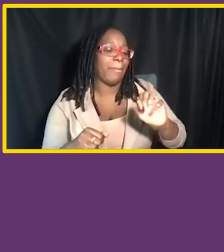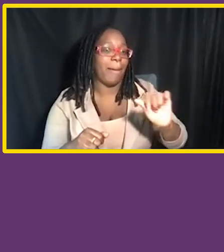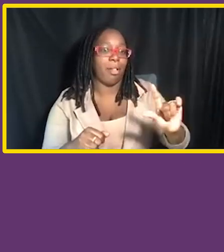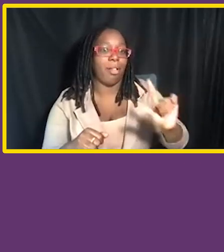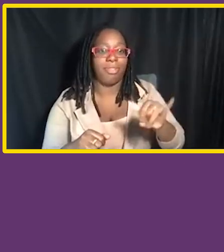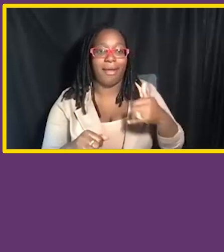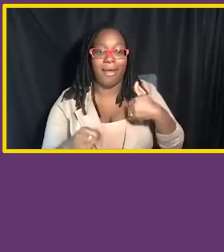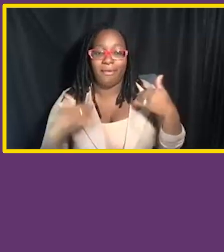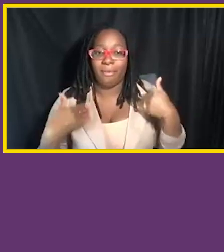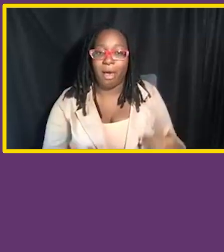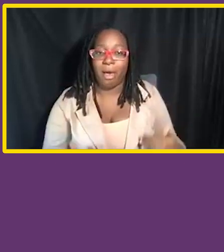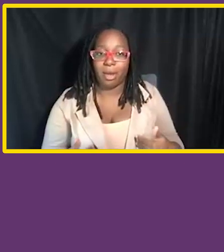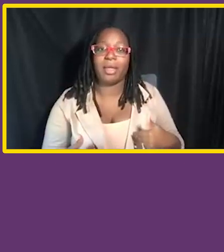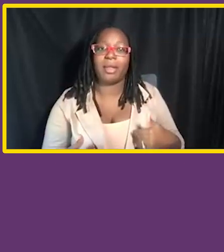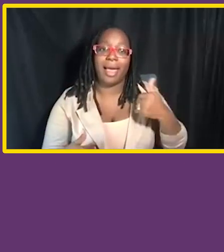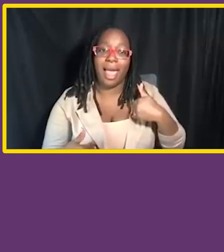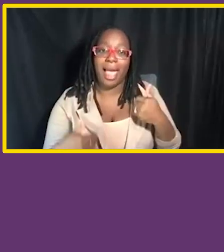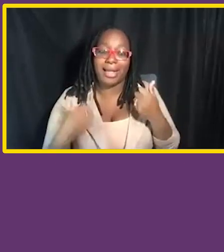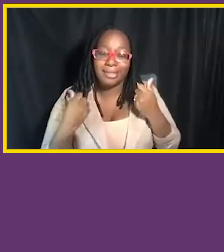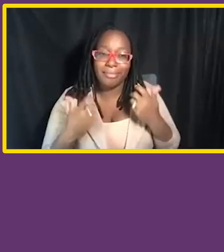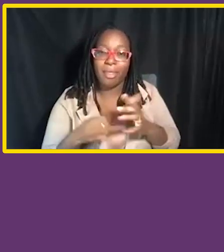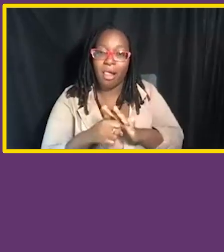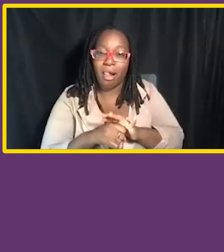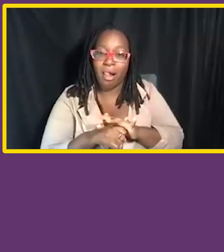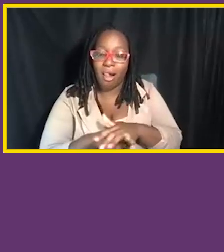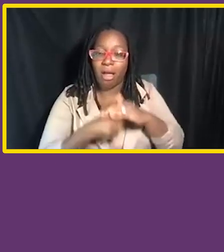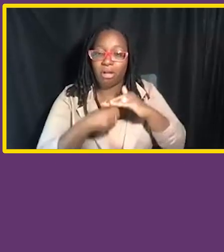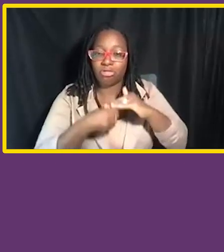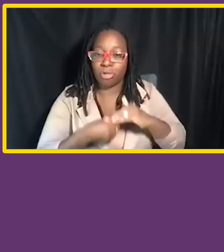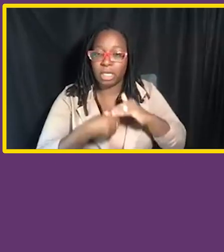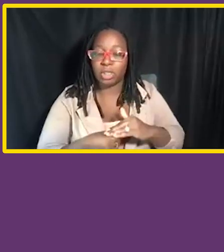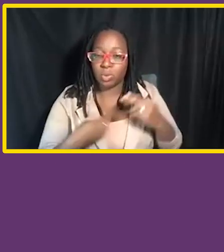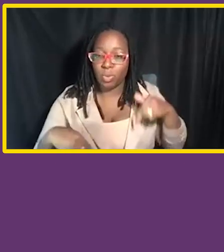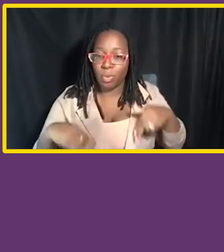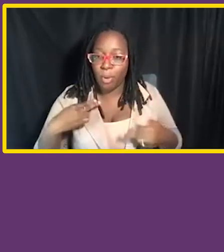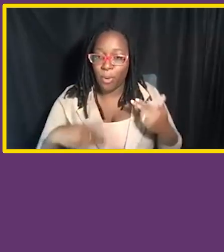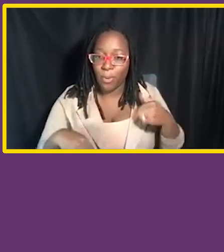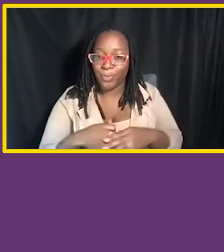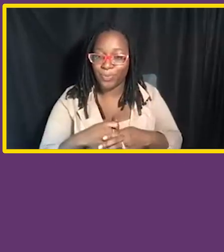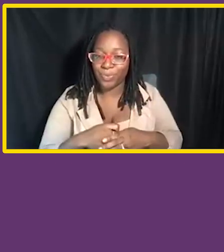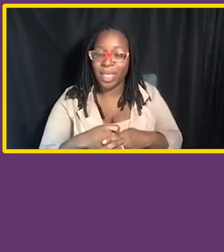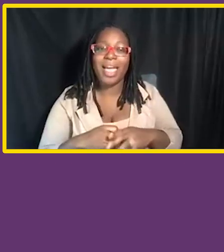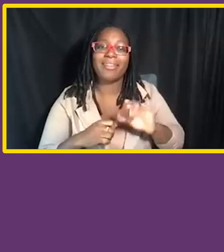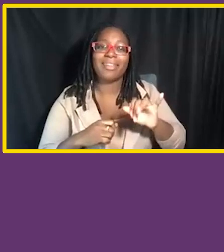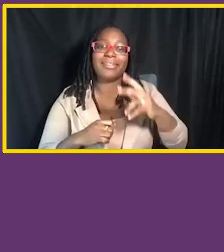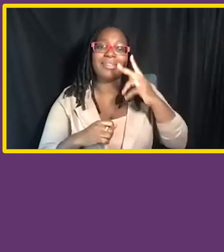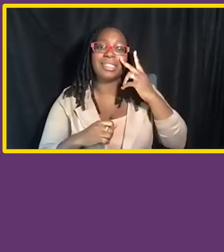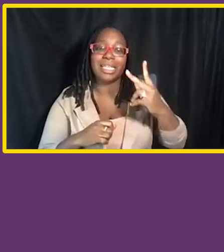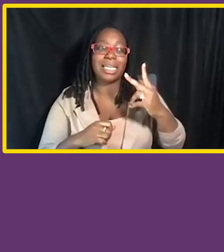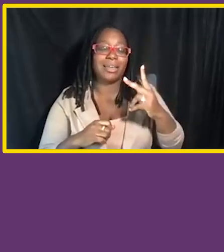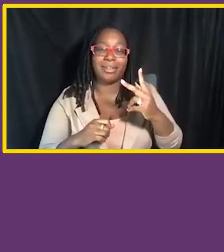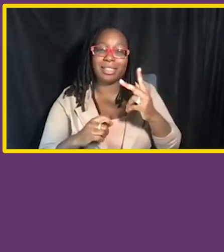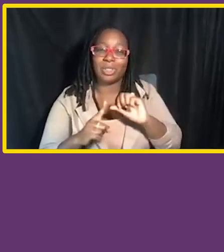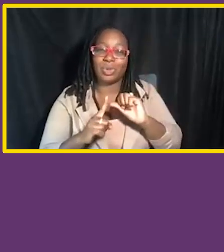hormone. And it reminds me of the impossible situation that Black women are put in